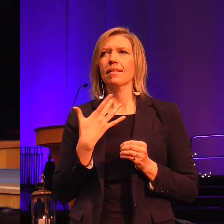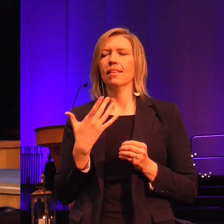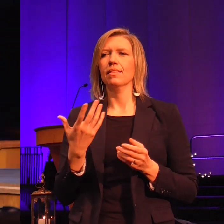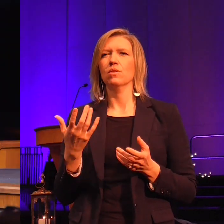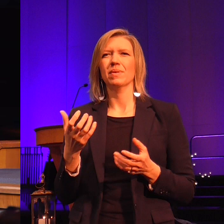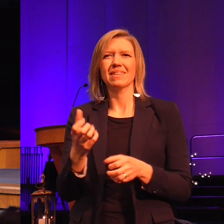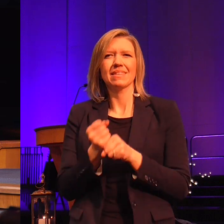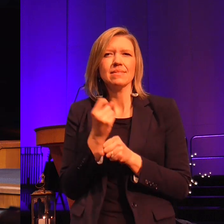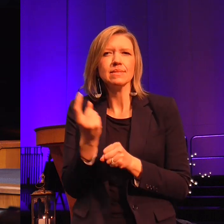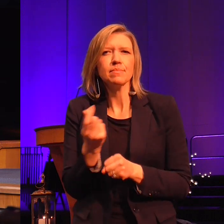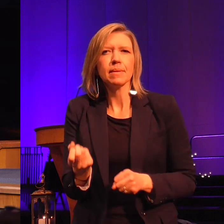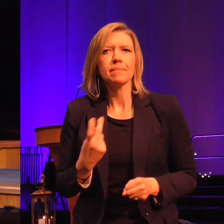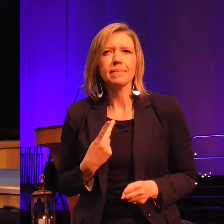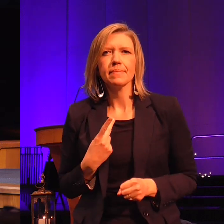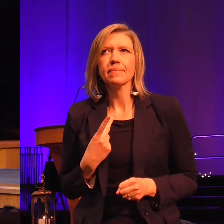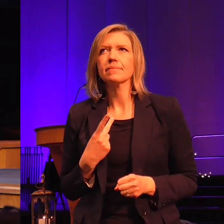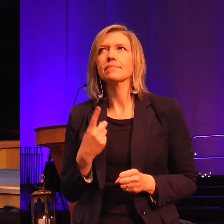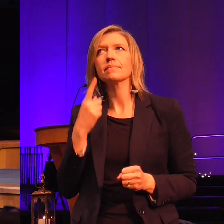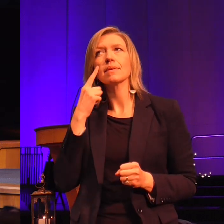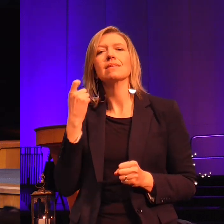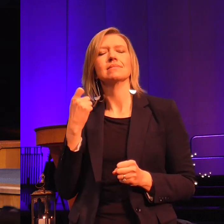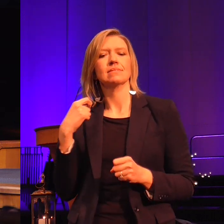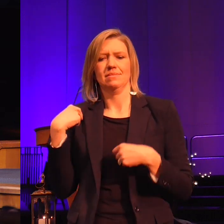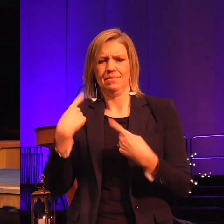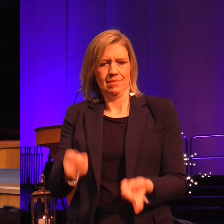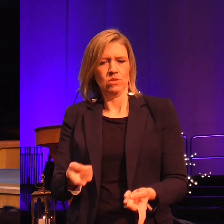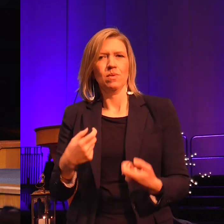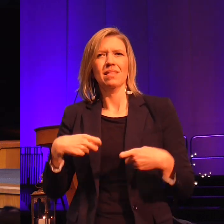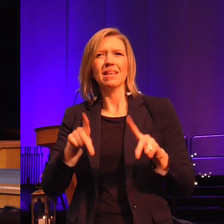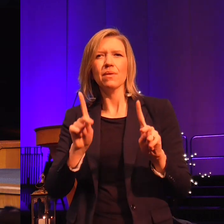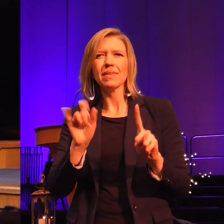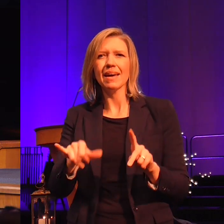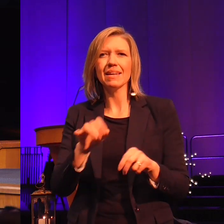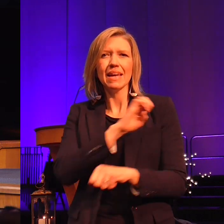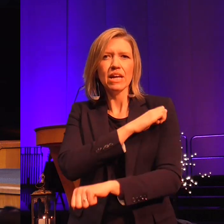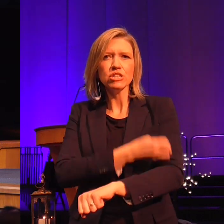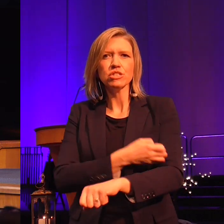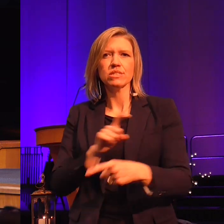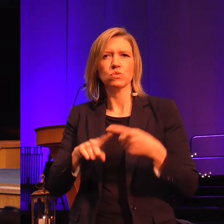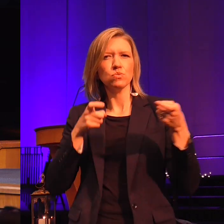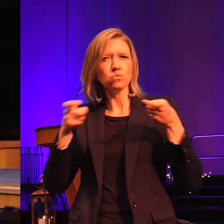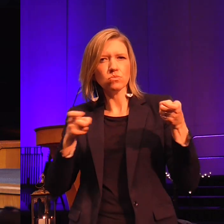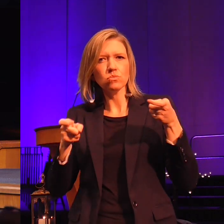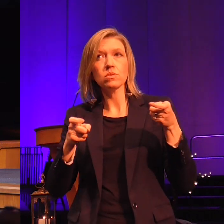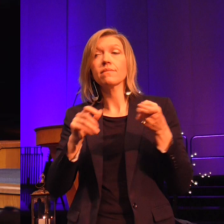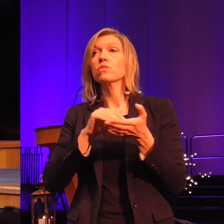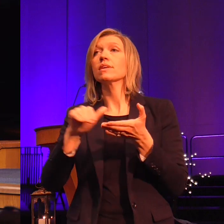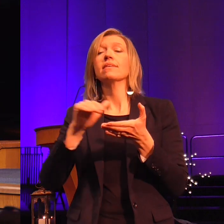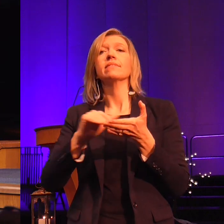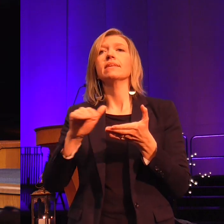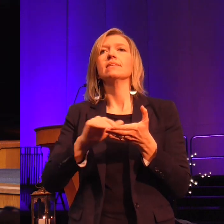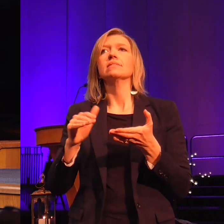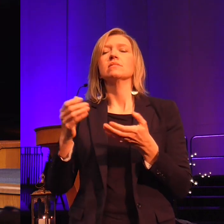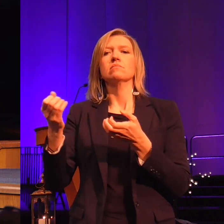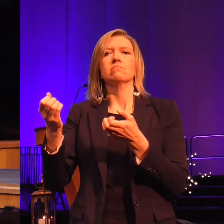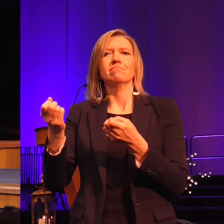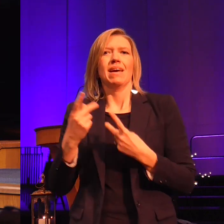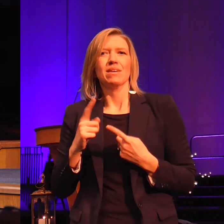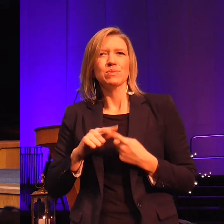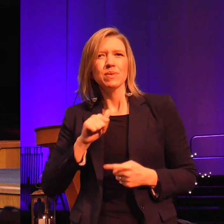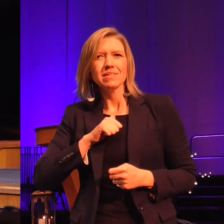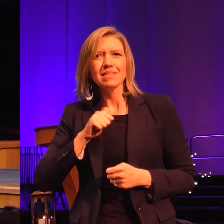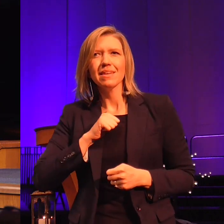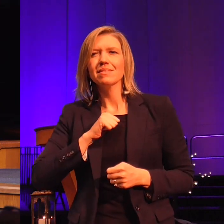because we've been letting that energy move forward. Forgiveness brings us back to ourselves, into